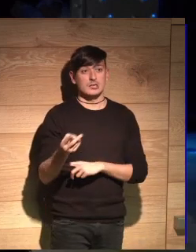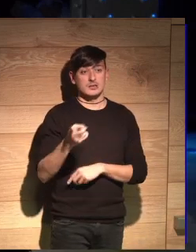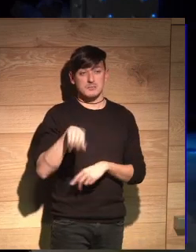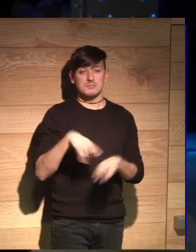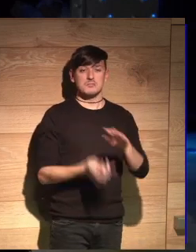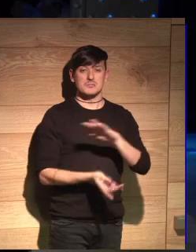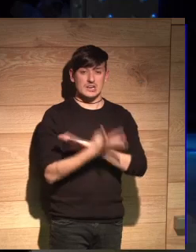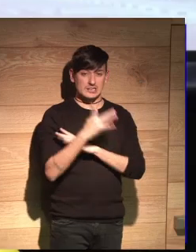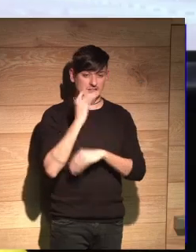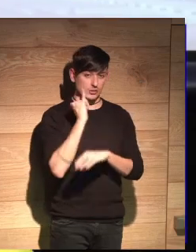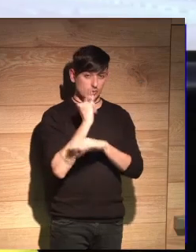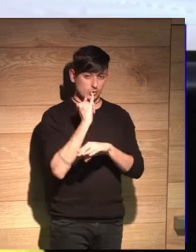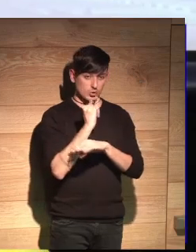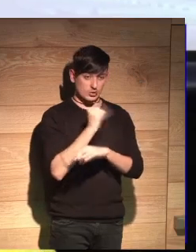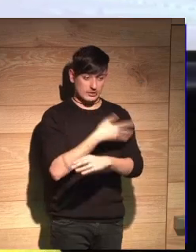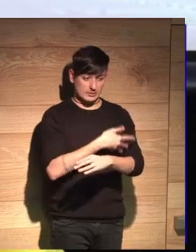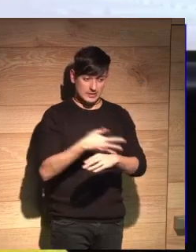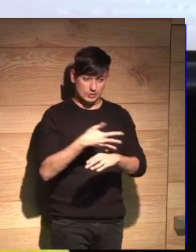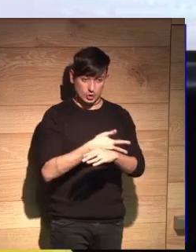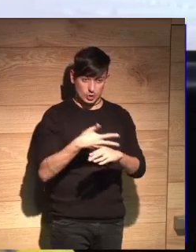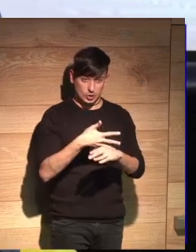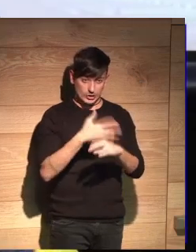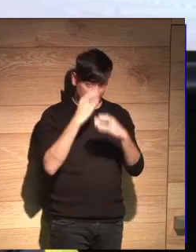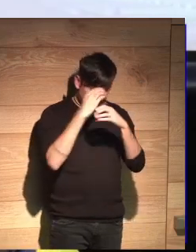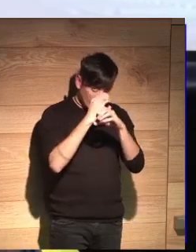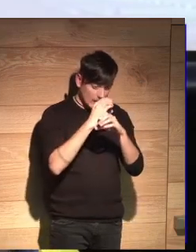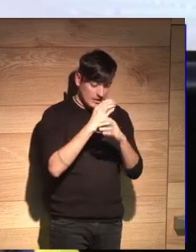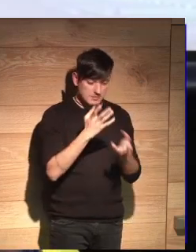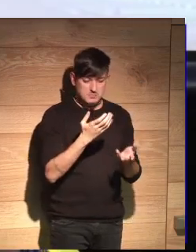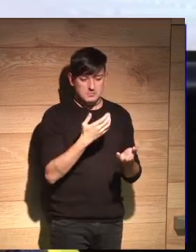Madrid. And they created a hematology